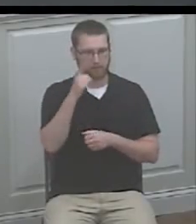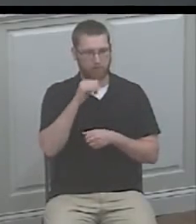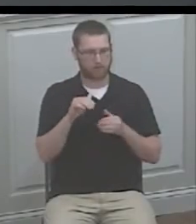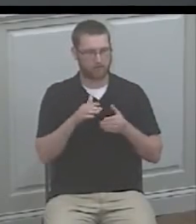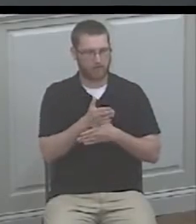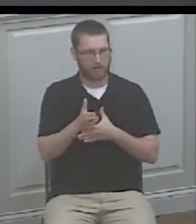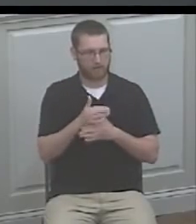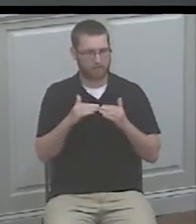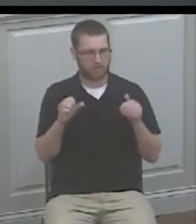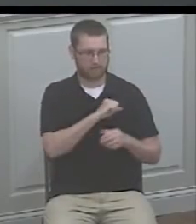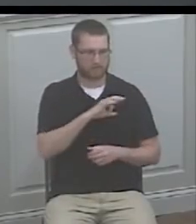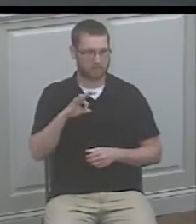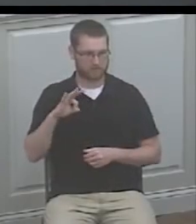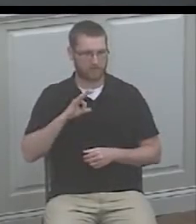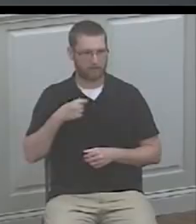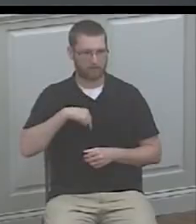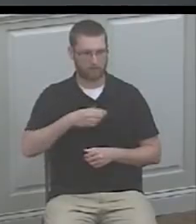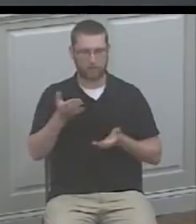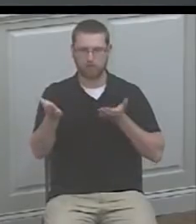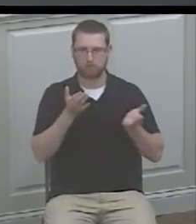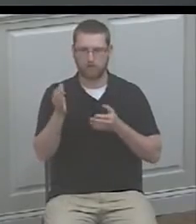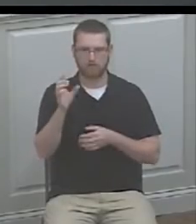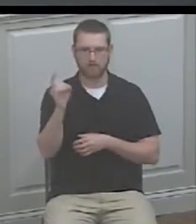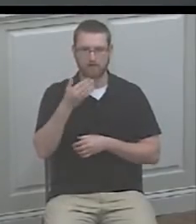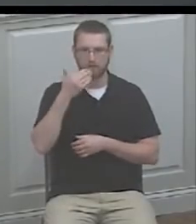level of staffing so that we may better serve the city of Danville.